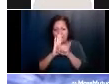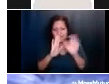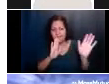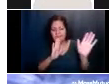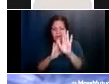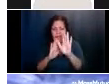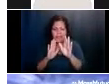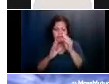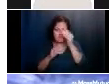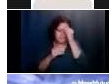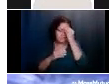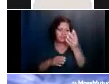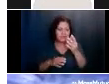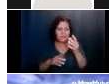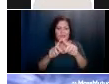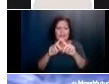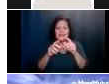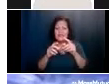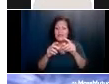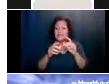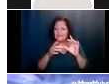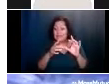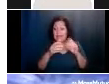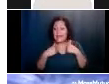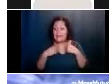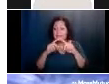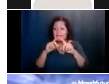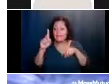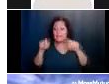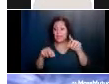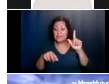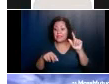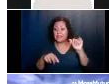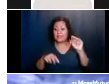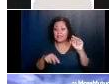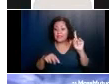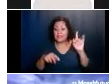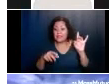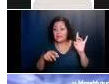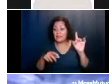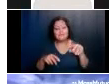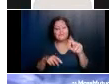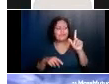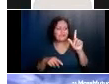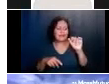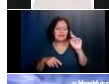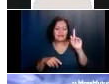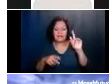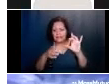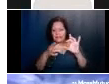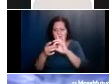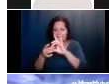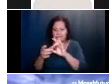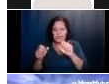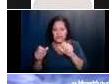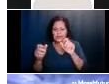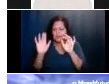links to the different state programs, so you can sort of compare them and contrast them.